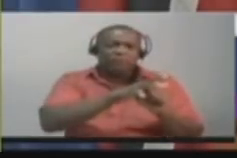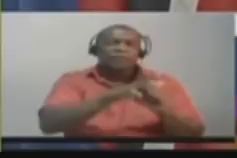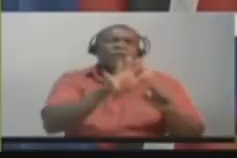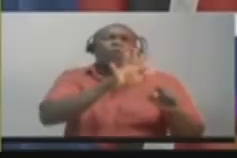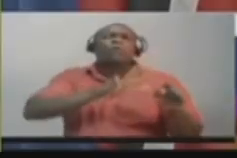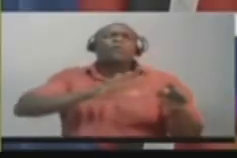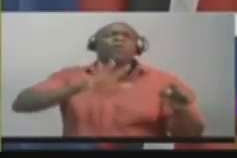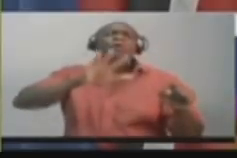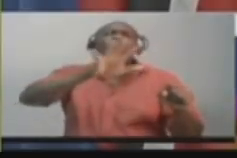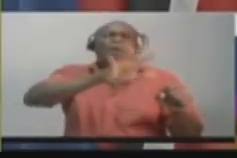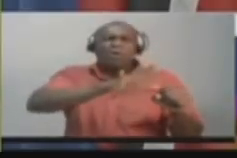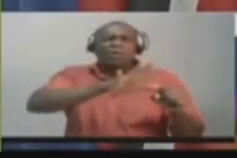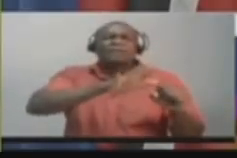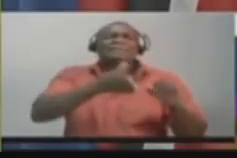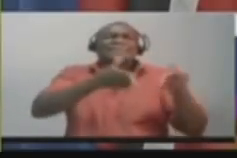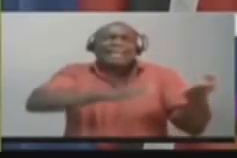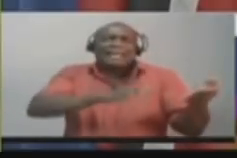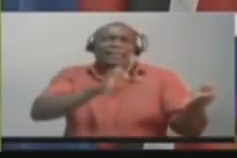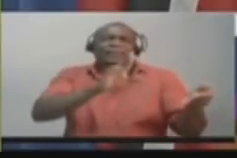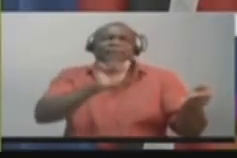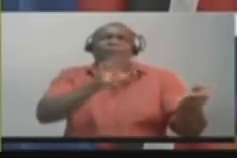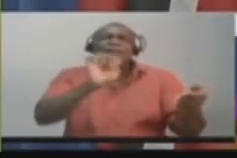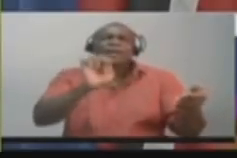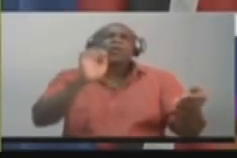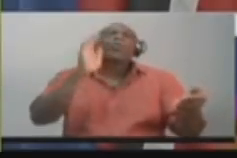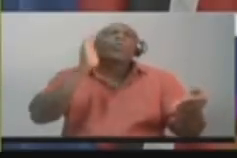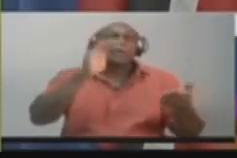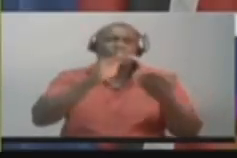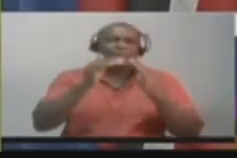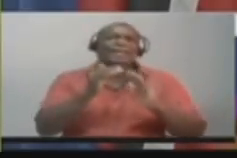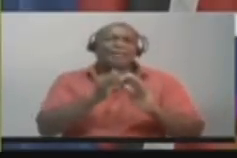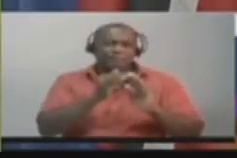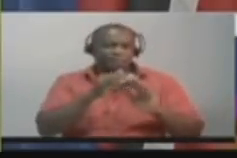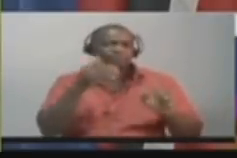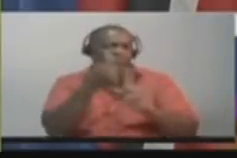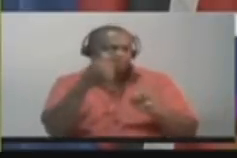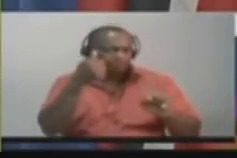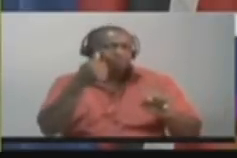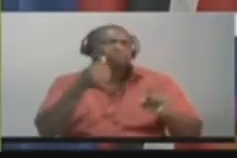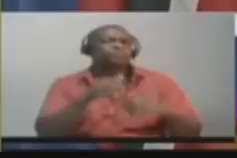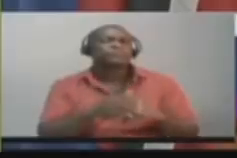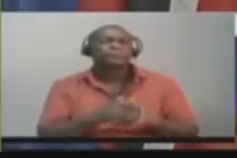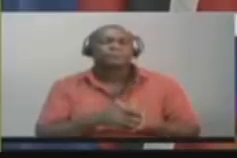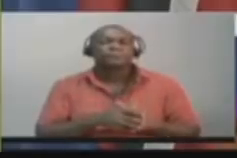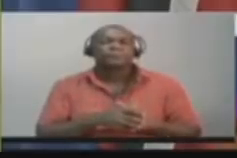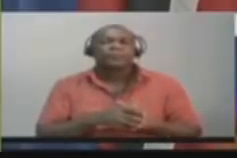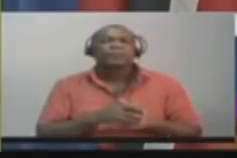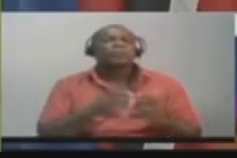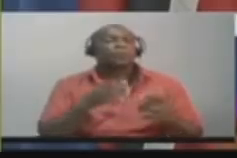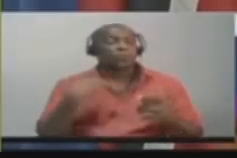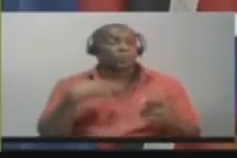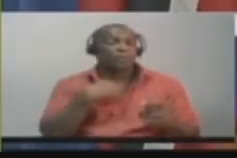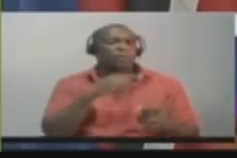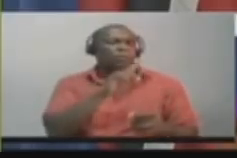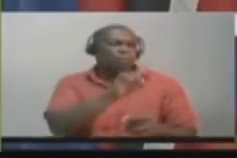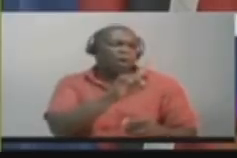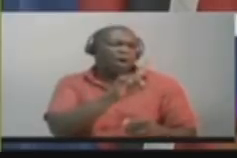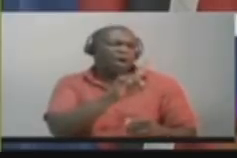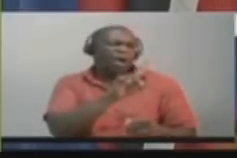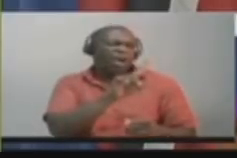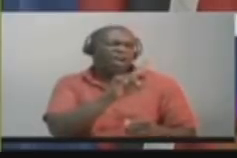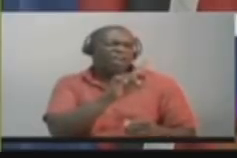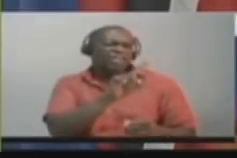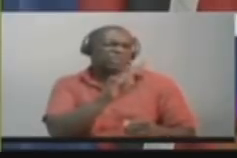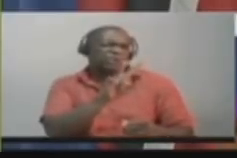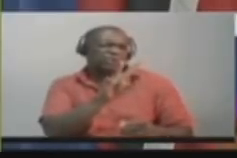be affected. So our case fatality rate went from around 2 just before May all the way up